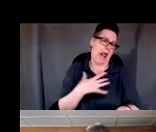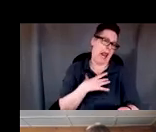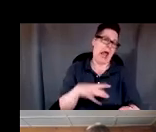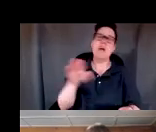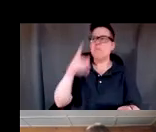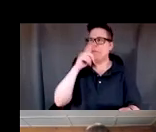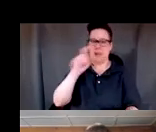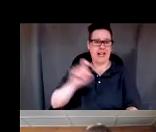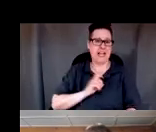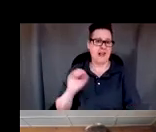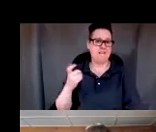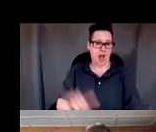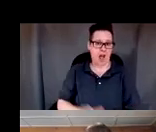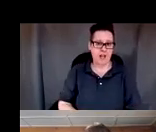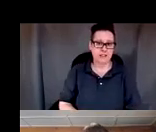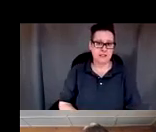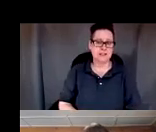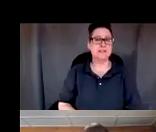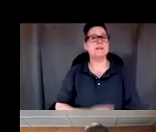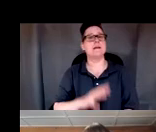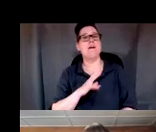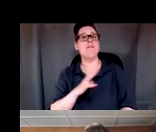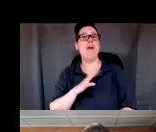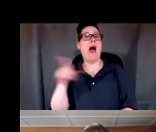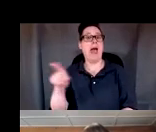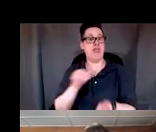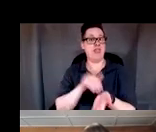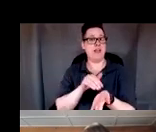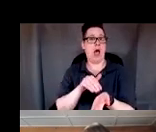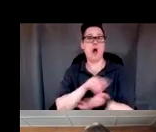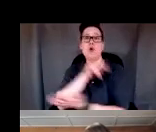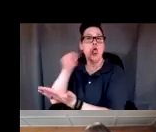pain, they will look to see if they've recently received a